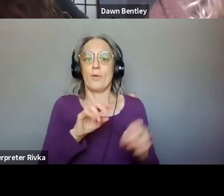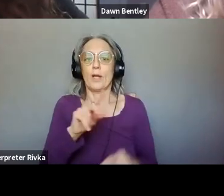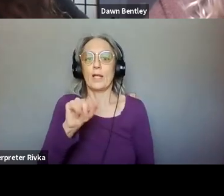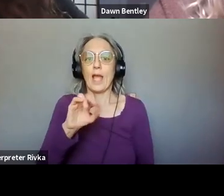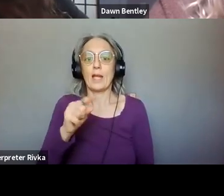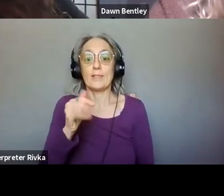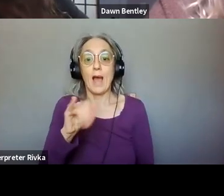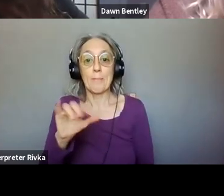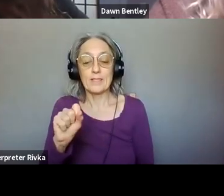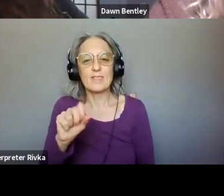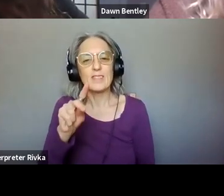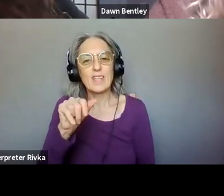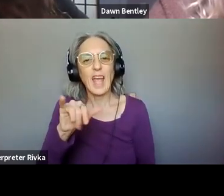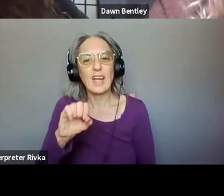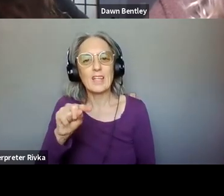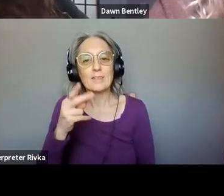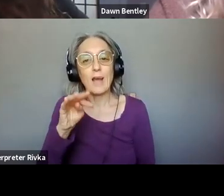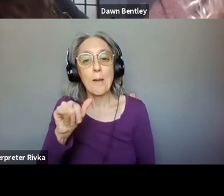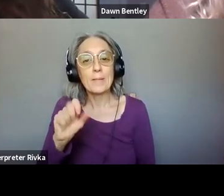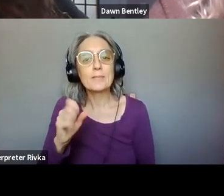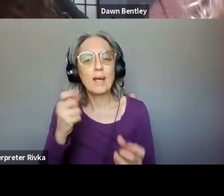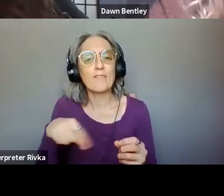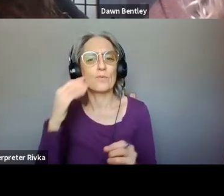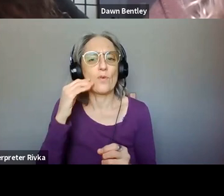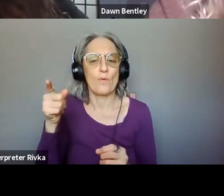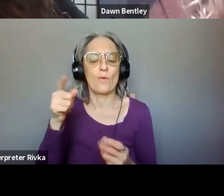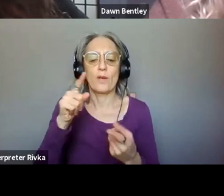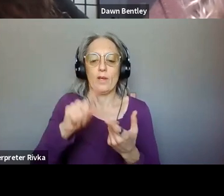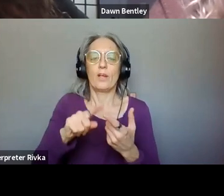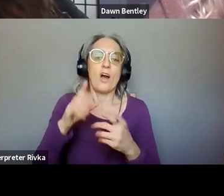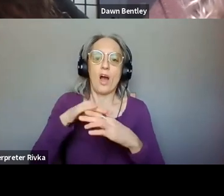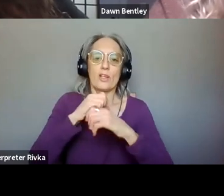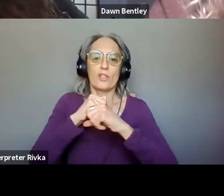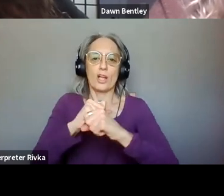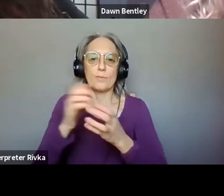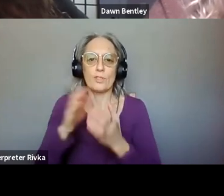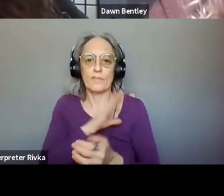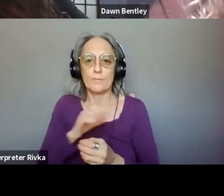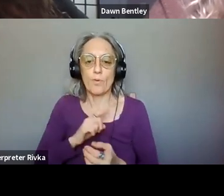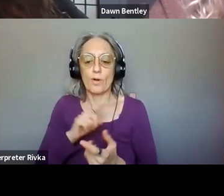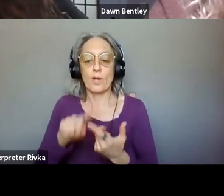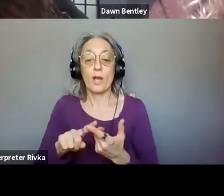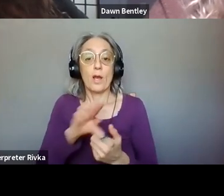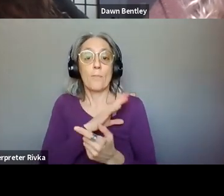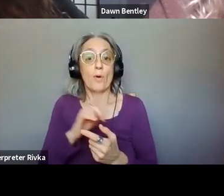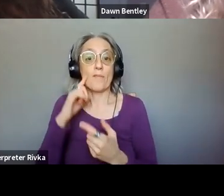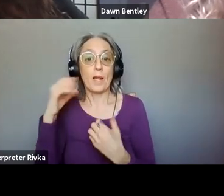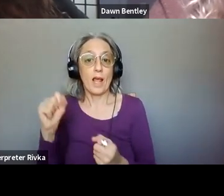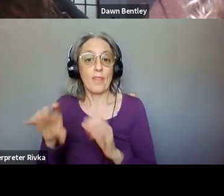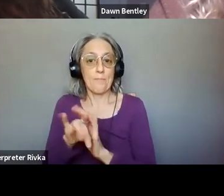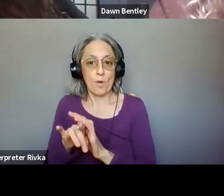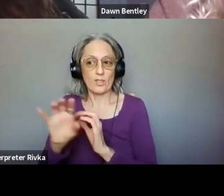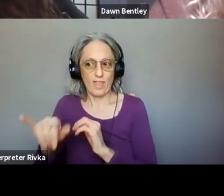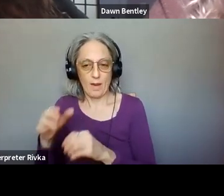Thomas, who a lot of you know. She's on the Guardianship Services Board. The Board of Mental Health made an appointment to that board,